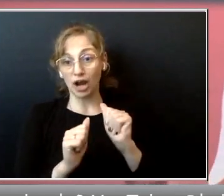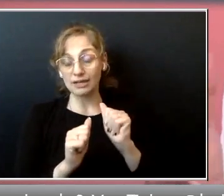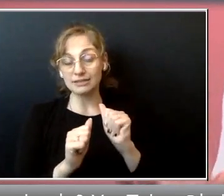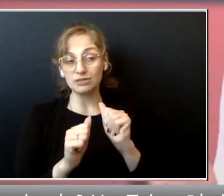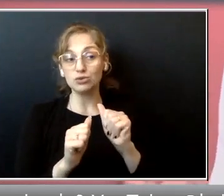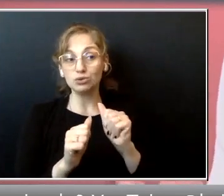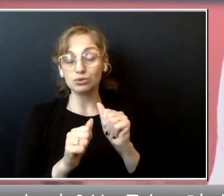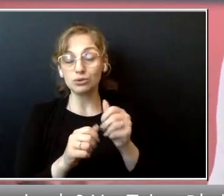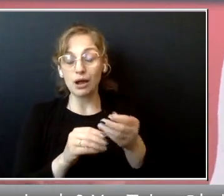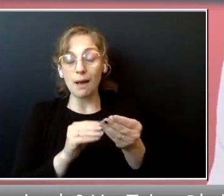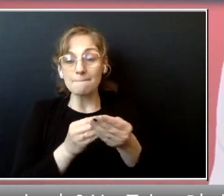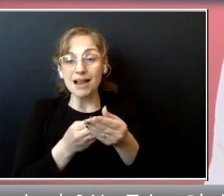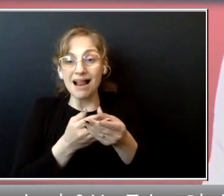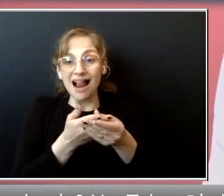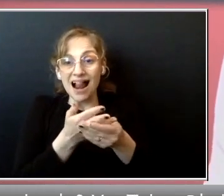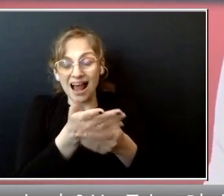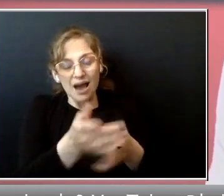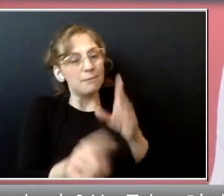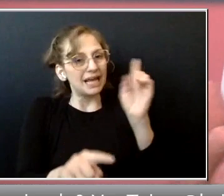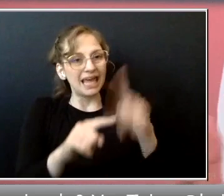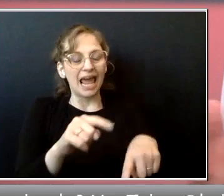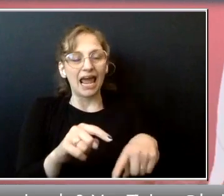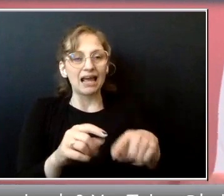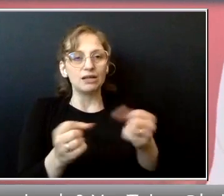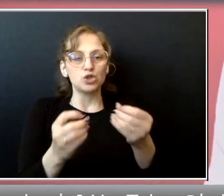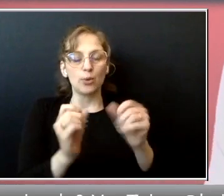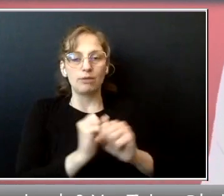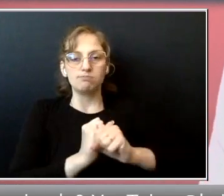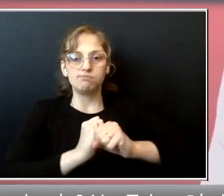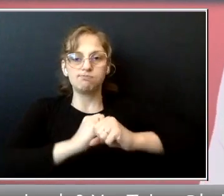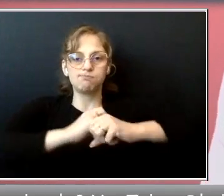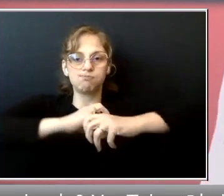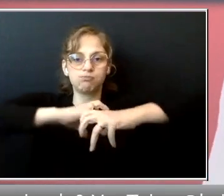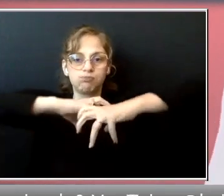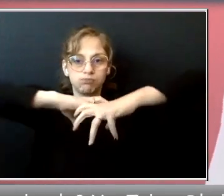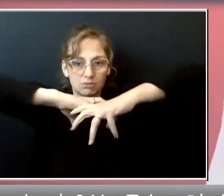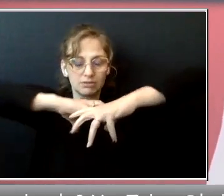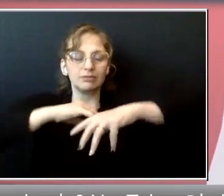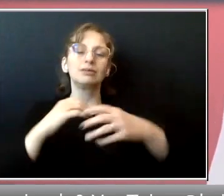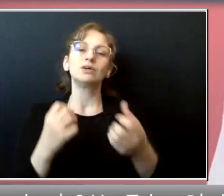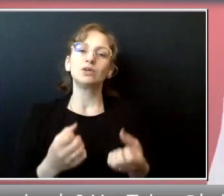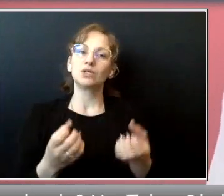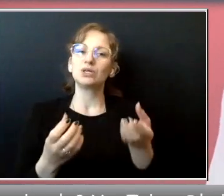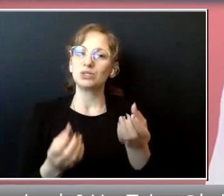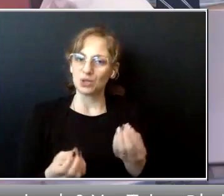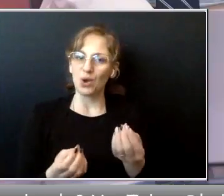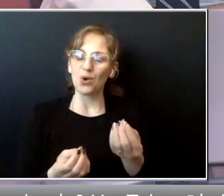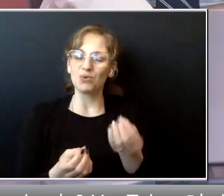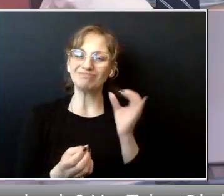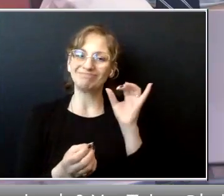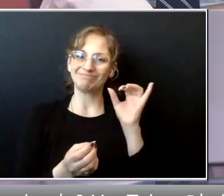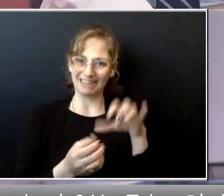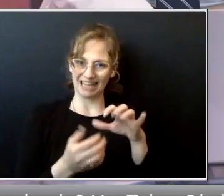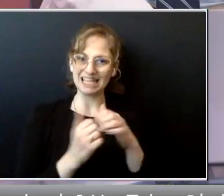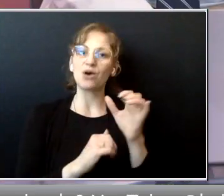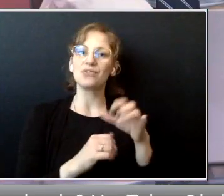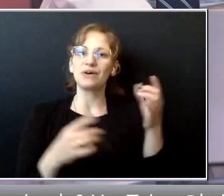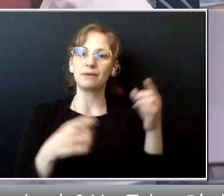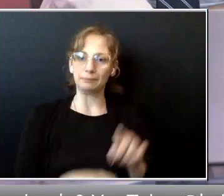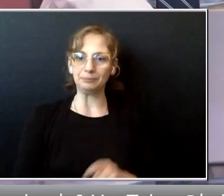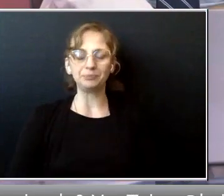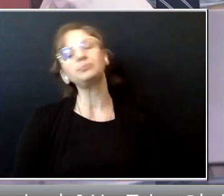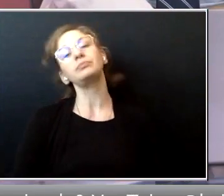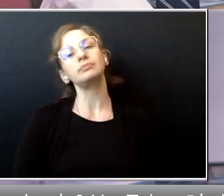And when blood sits like a pond instead of flowing like a river, it'll clot easier. And so that's how that phenomenon happens. And is one